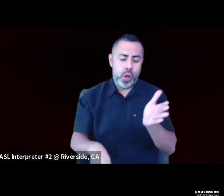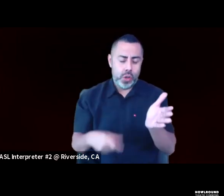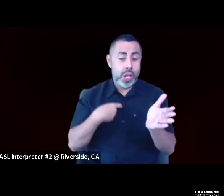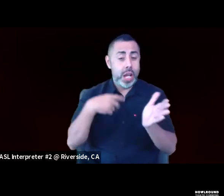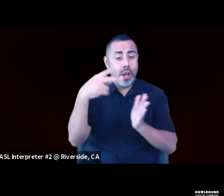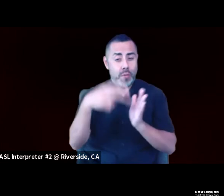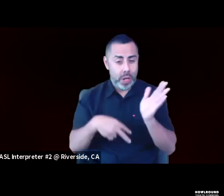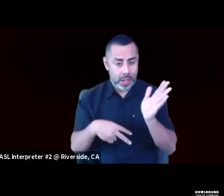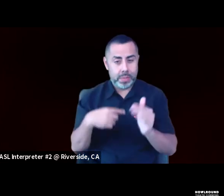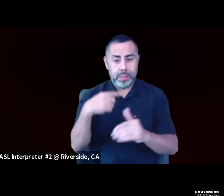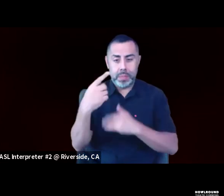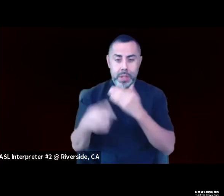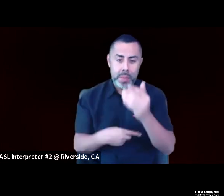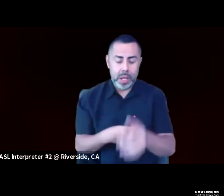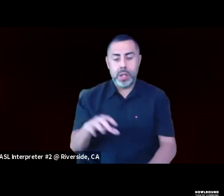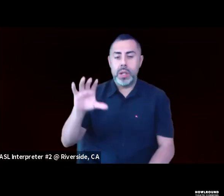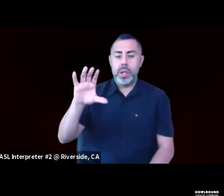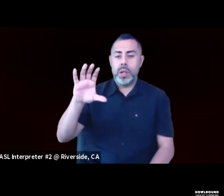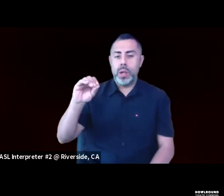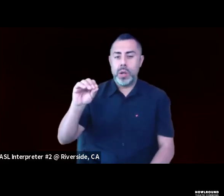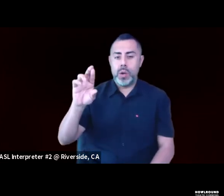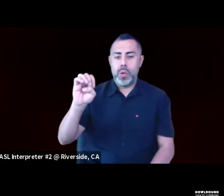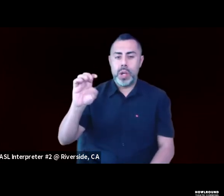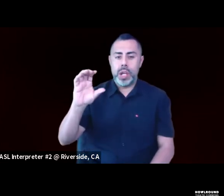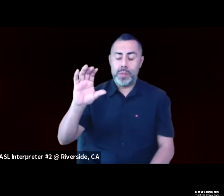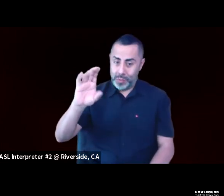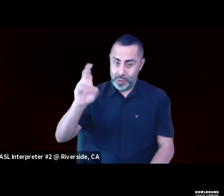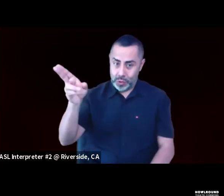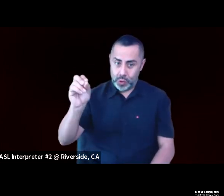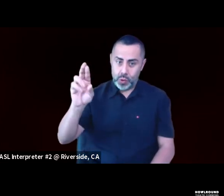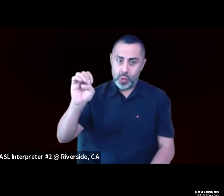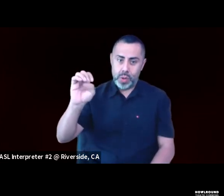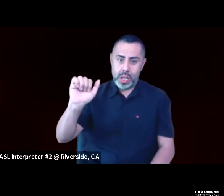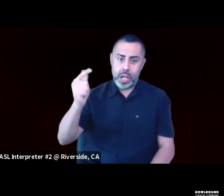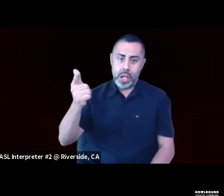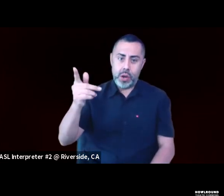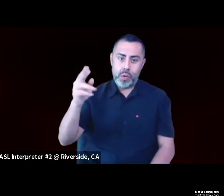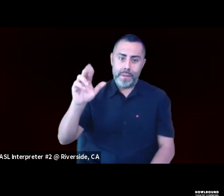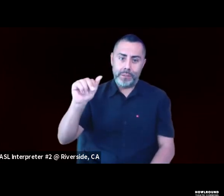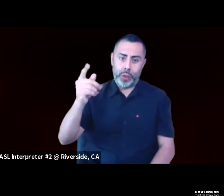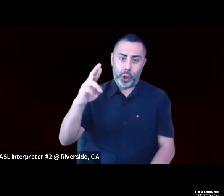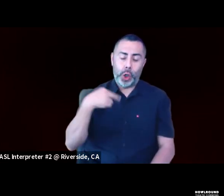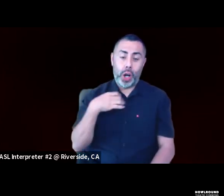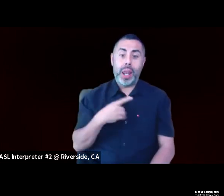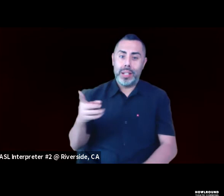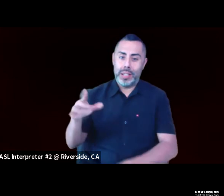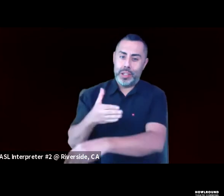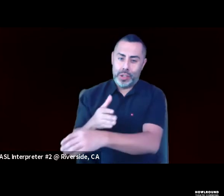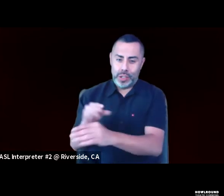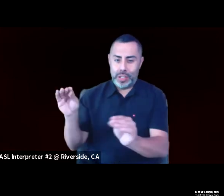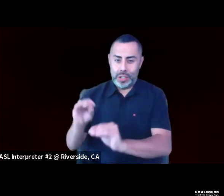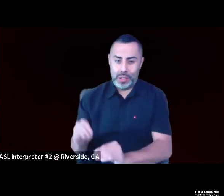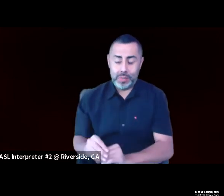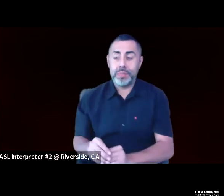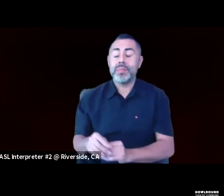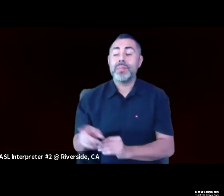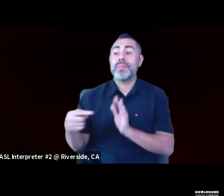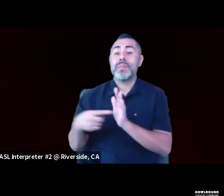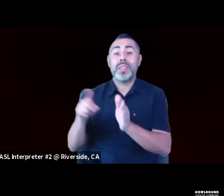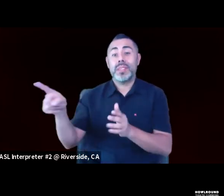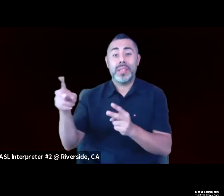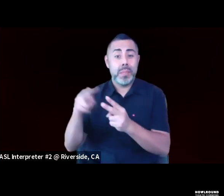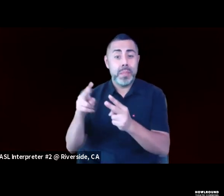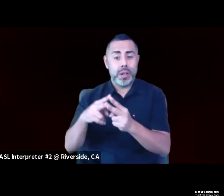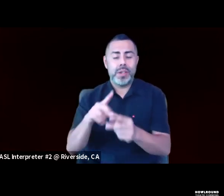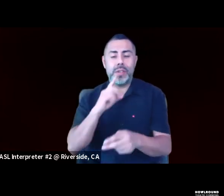admire, where it's revealed that his partner is a banker, and he talks about having a cook, a dog walker, and a